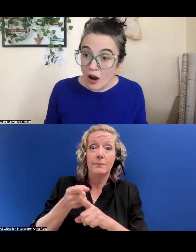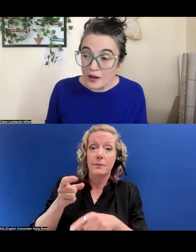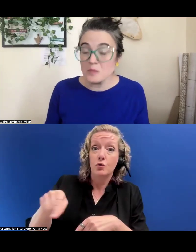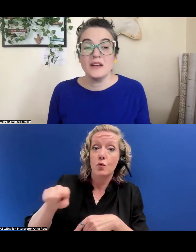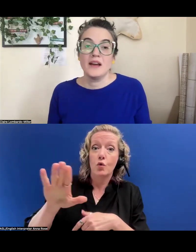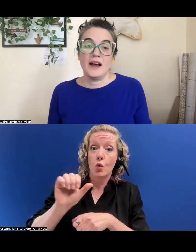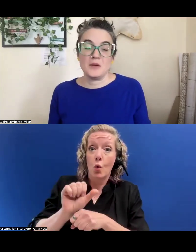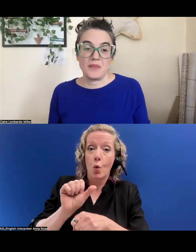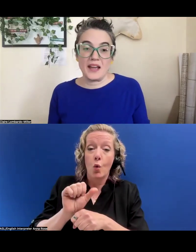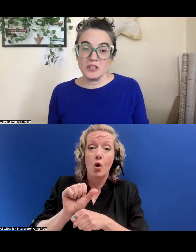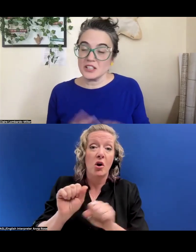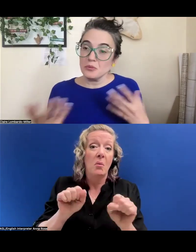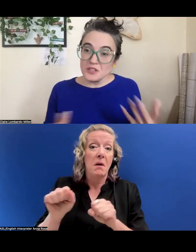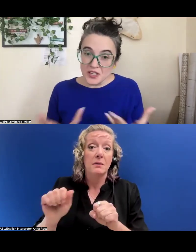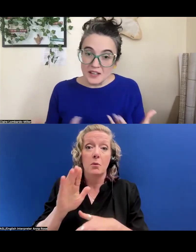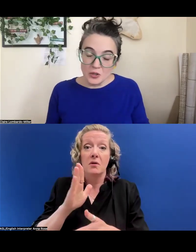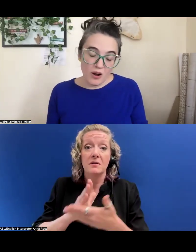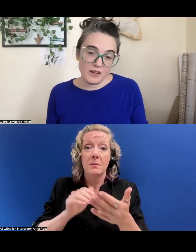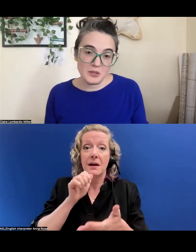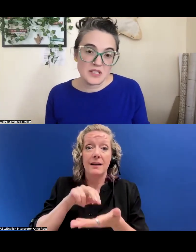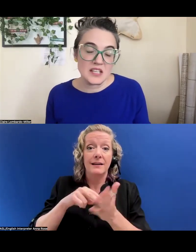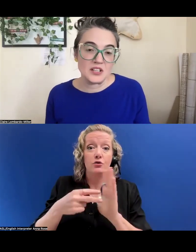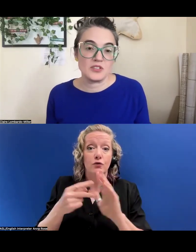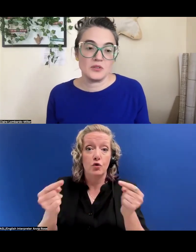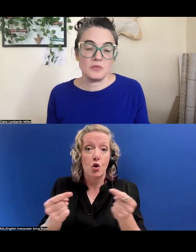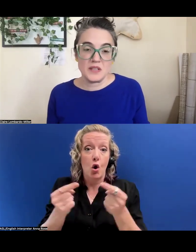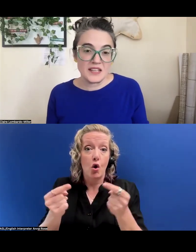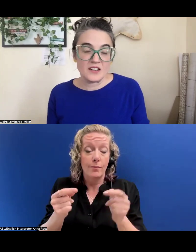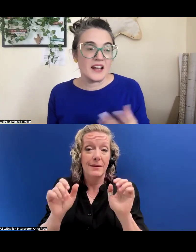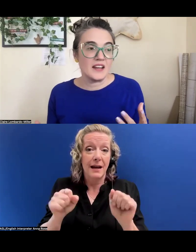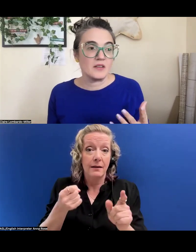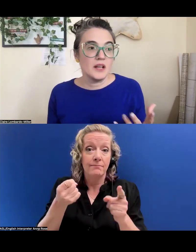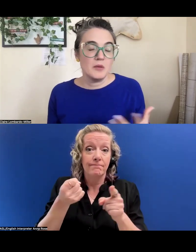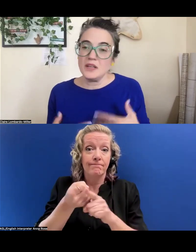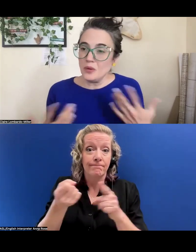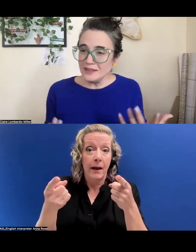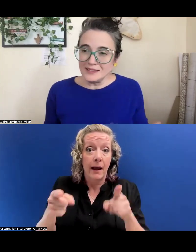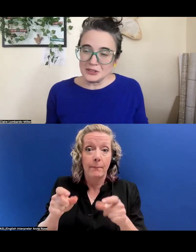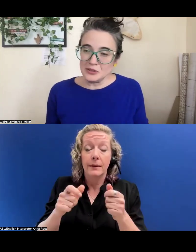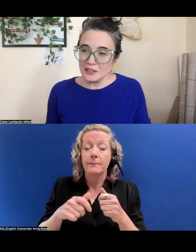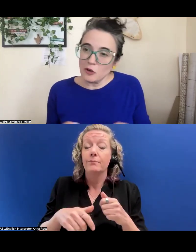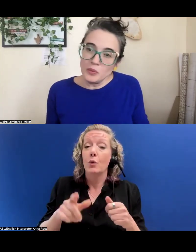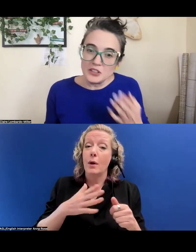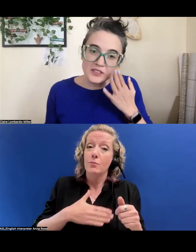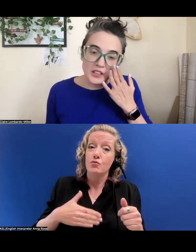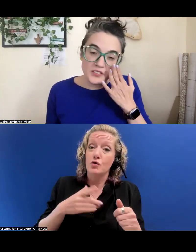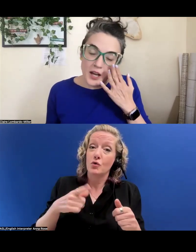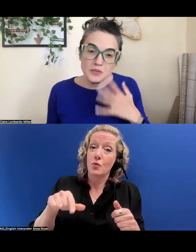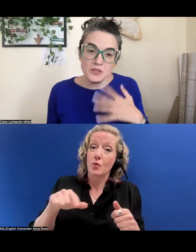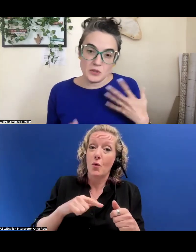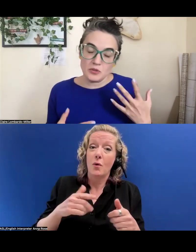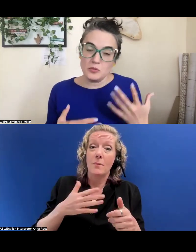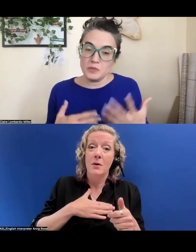inadvertent harm. I really appreciate you all coming here to be here and be willing to kind of open yourselves